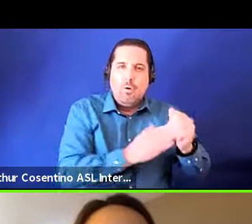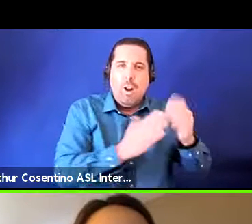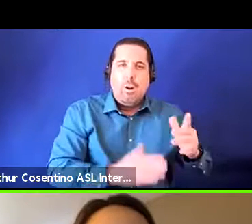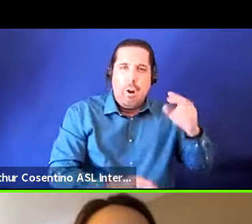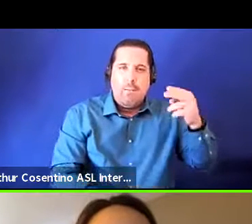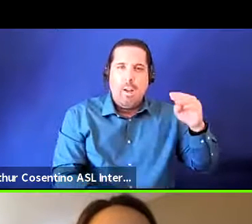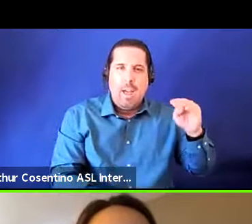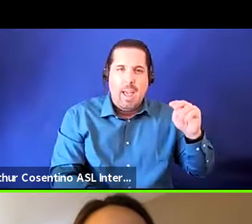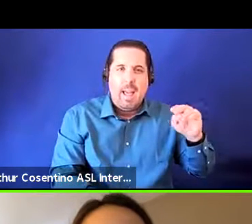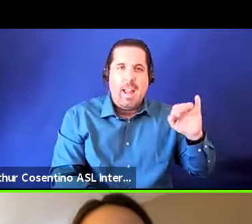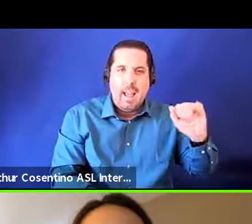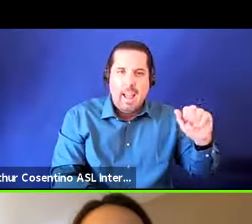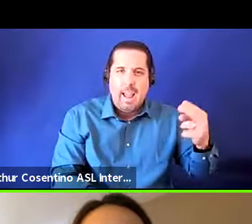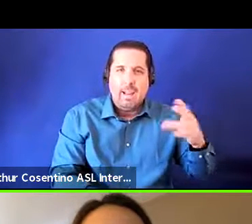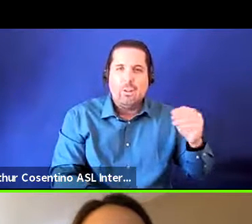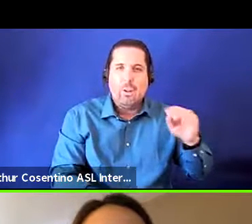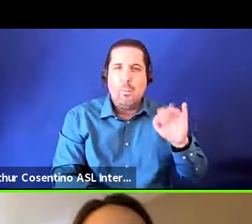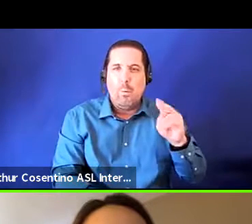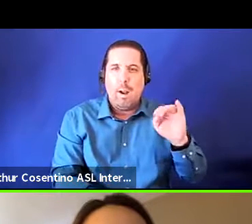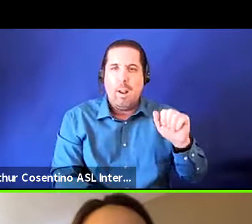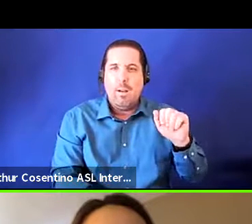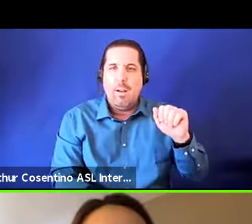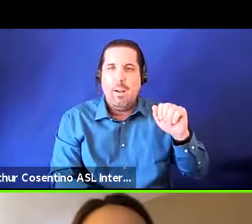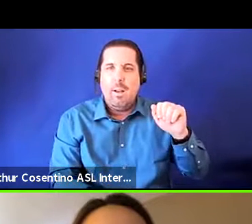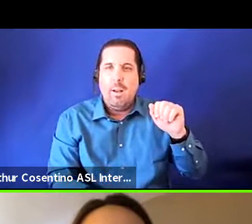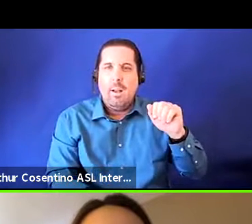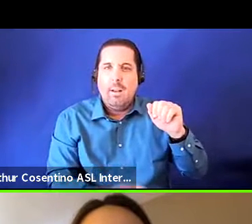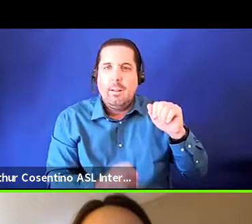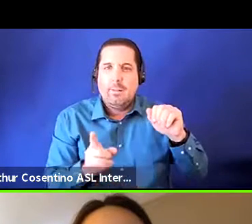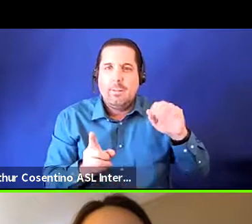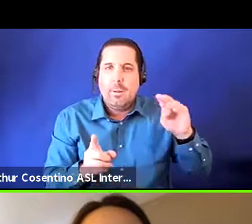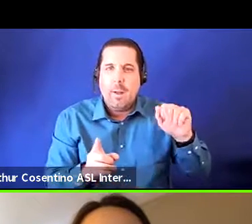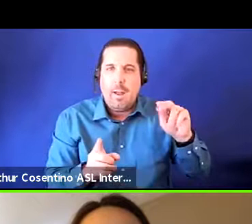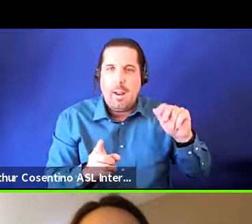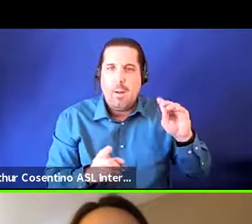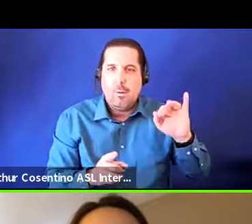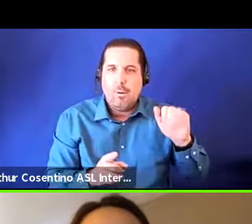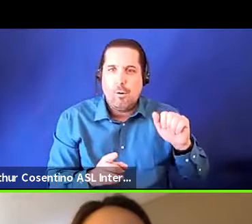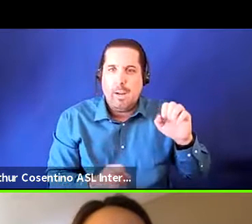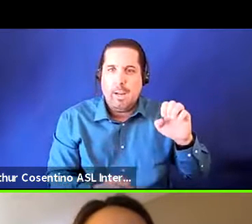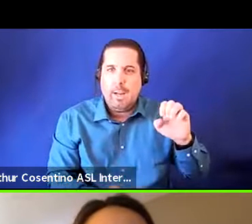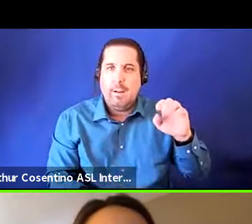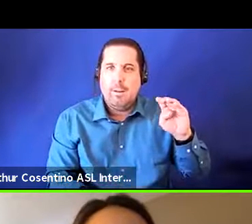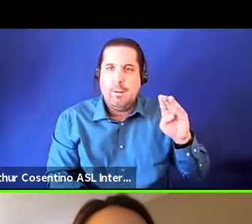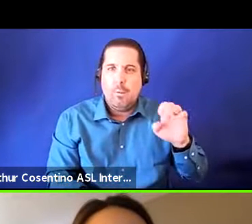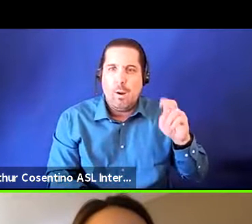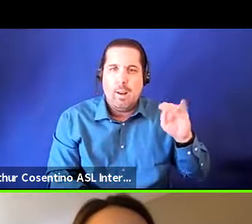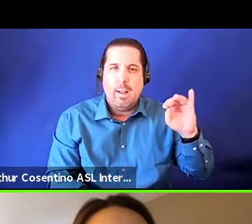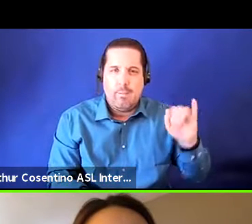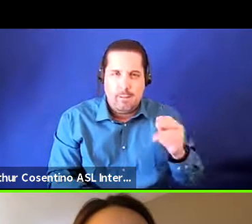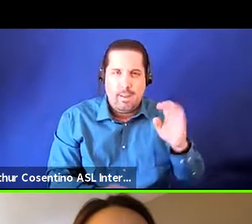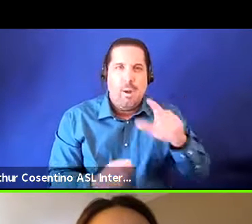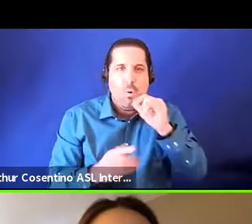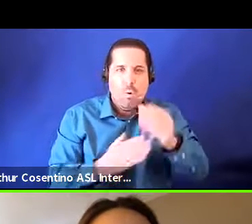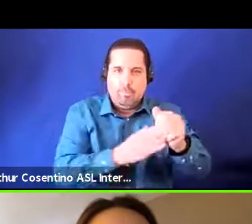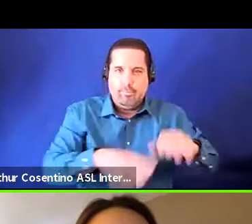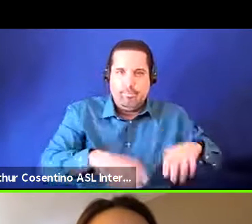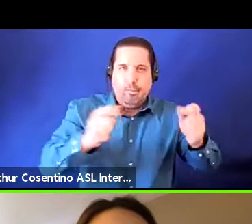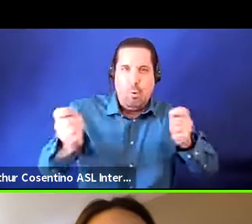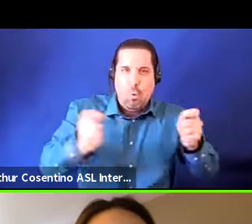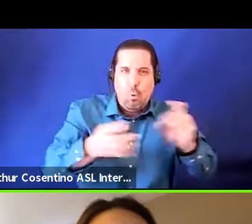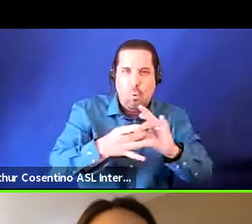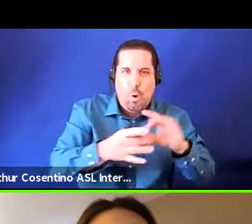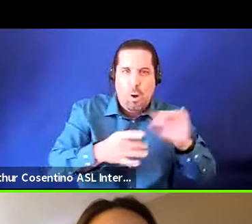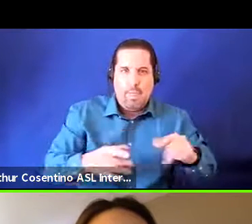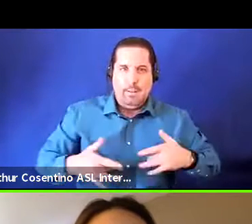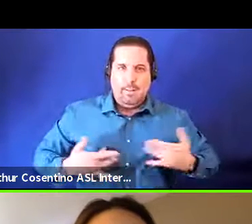Marie Buenviaje, who is the events and fiscal specialist who organized, coordinated, and advertised this event. So I'll